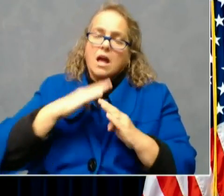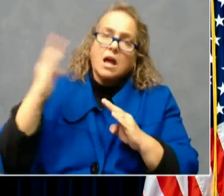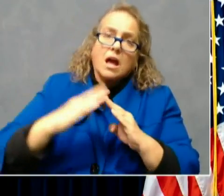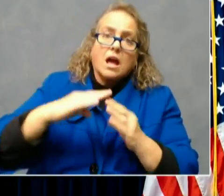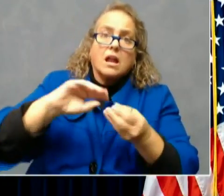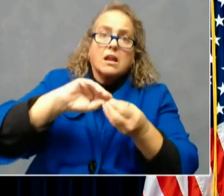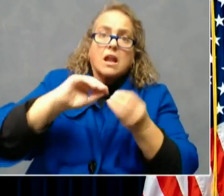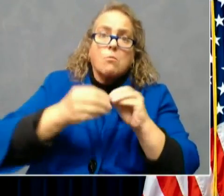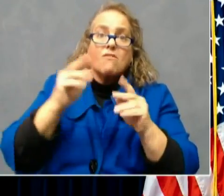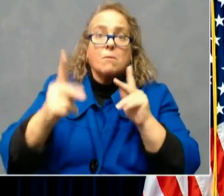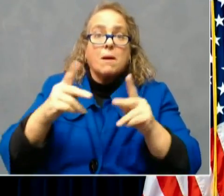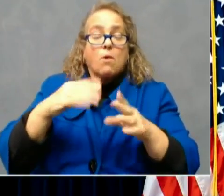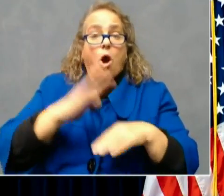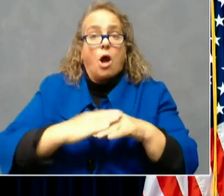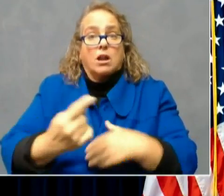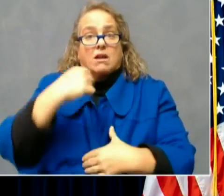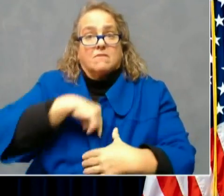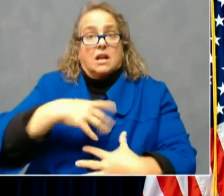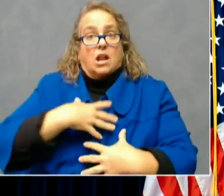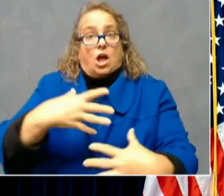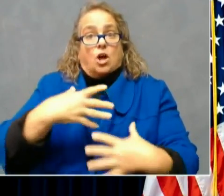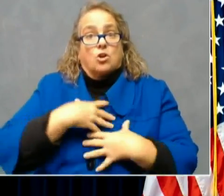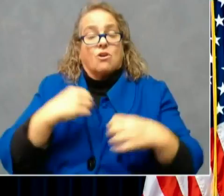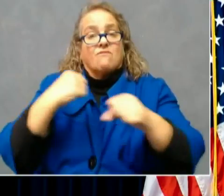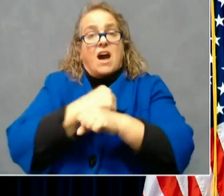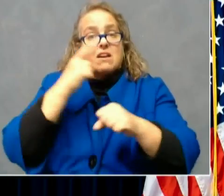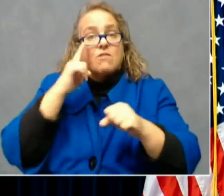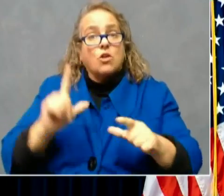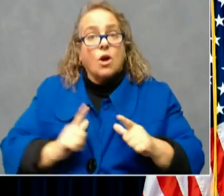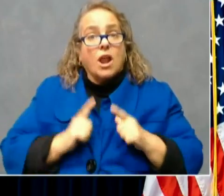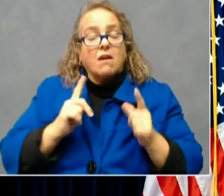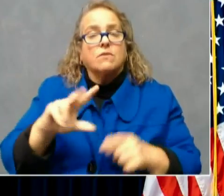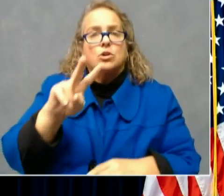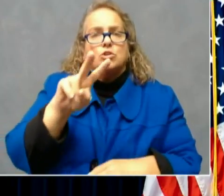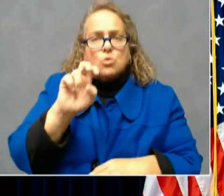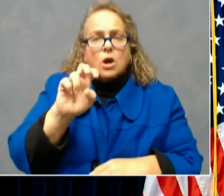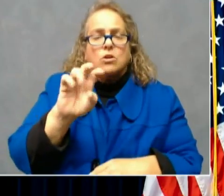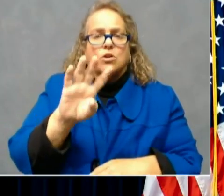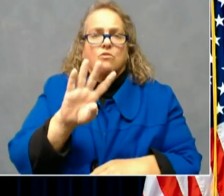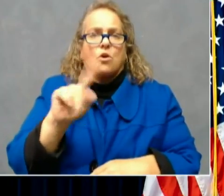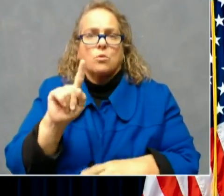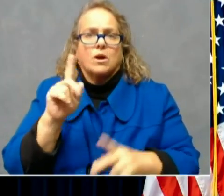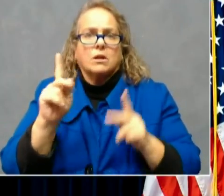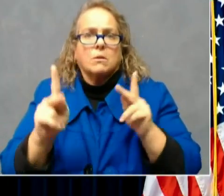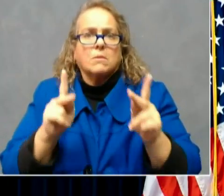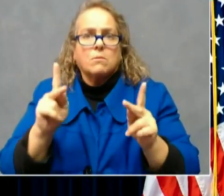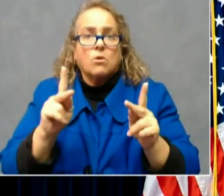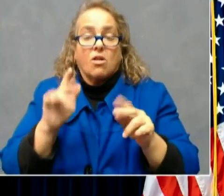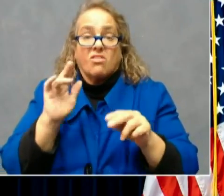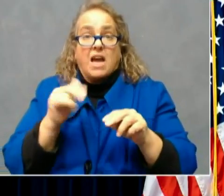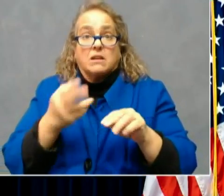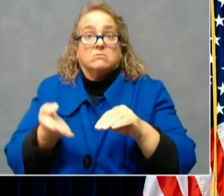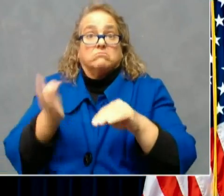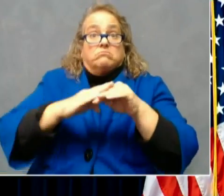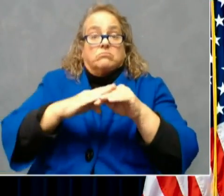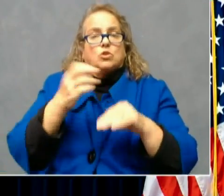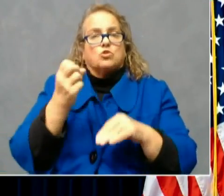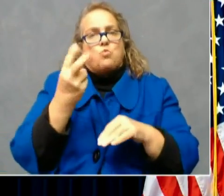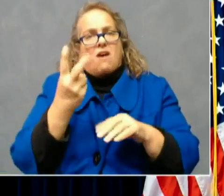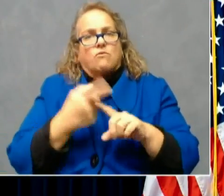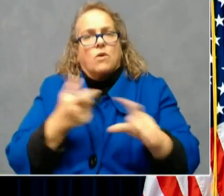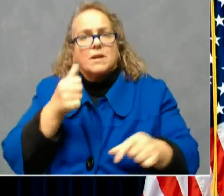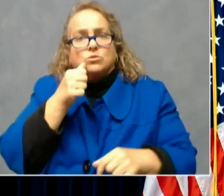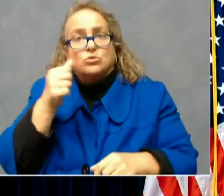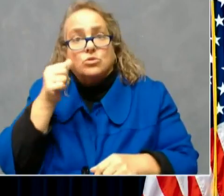for their lives because of COVID-19 at 241. That is up 12 from yesterday. And today, we